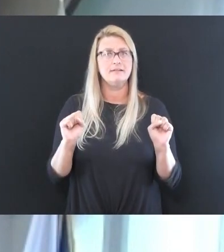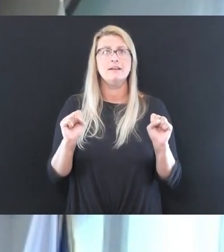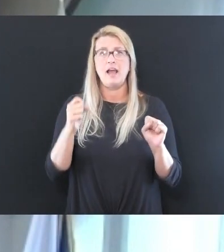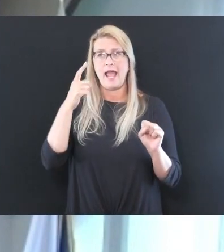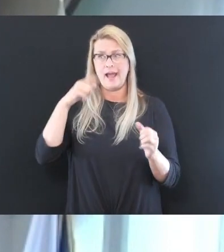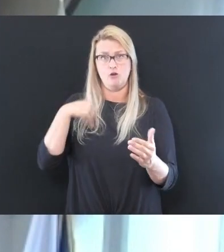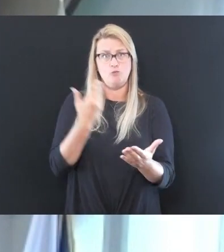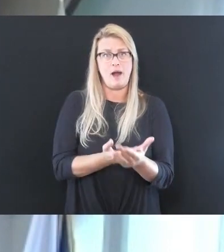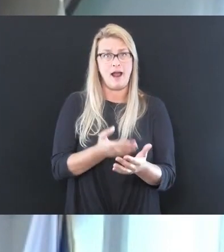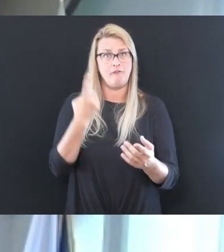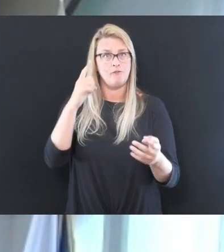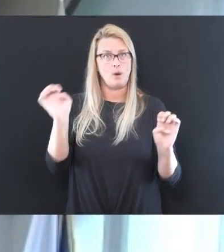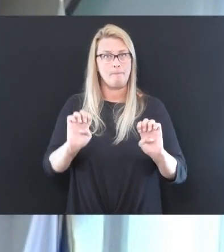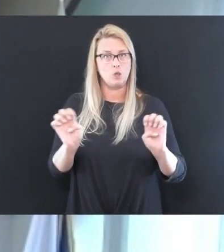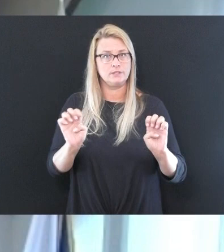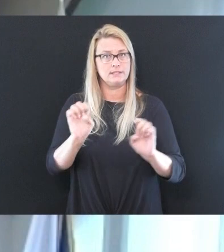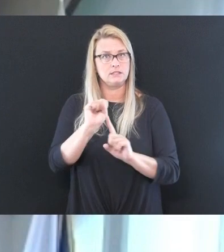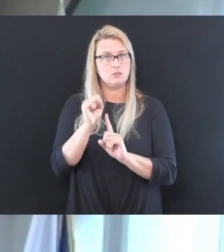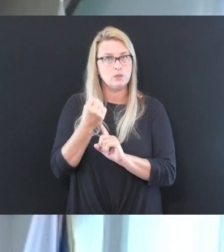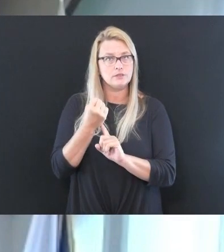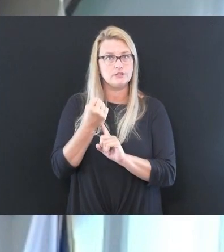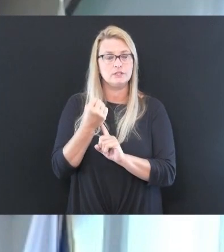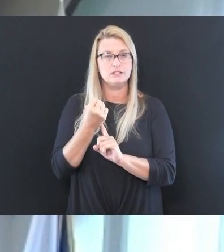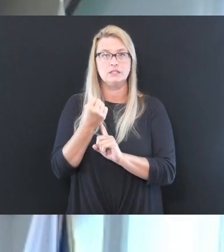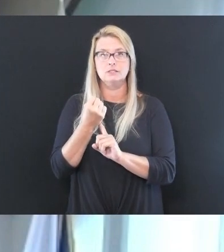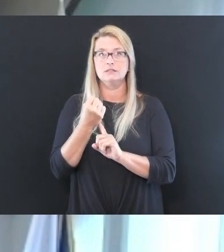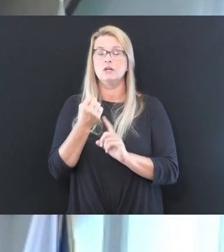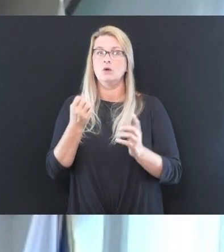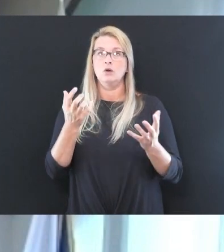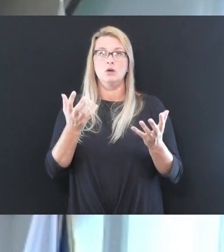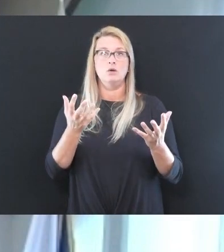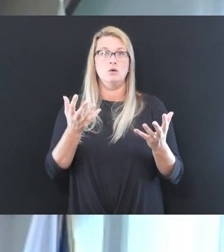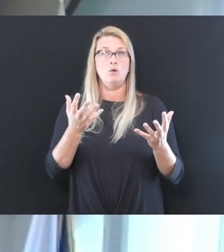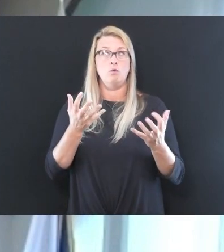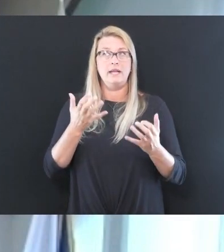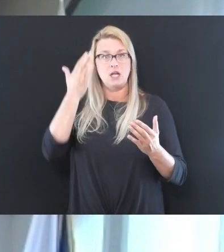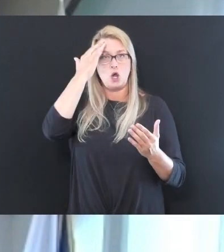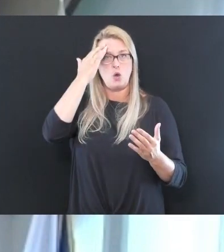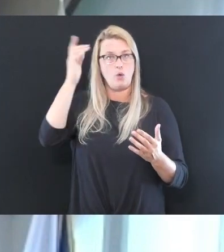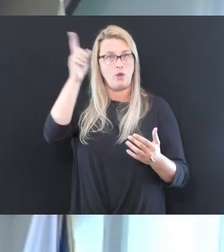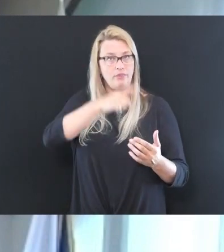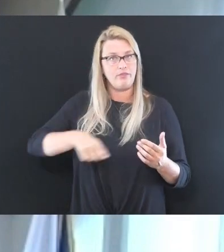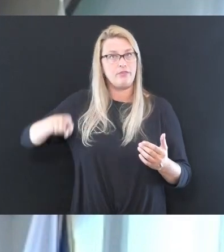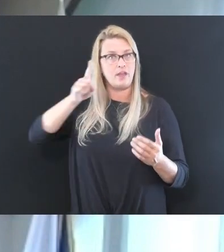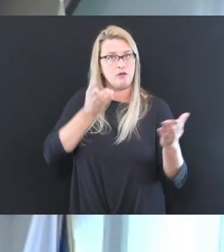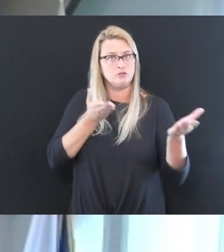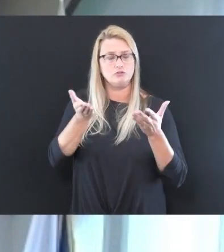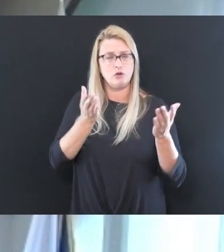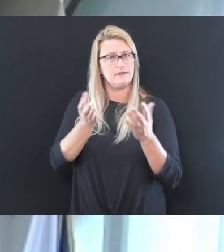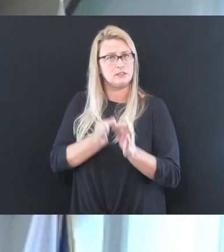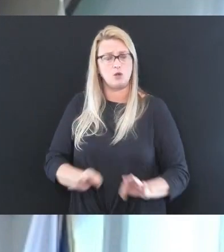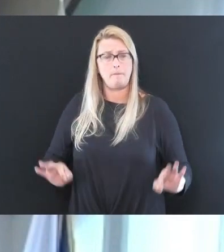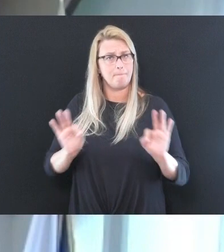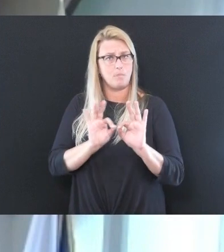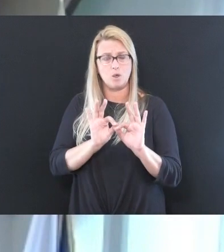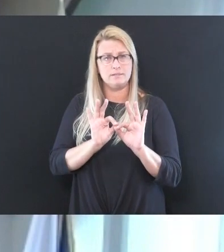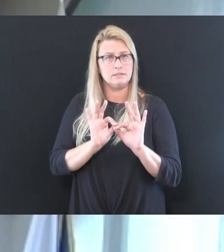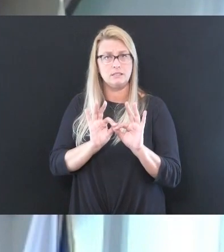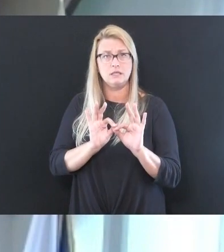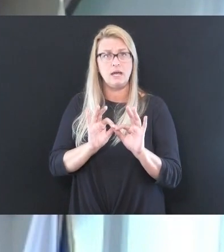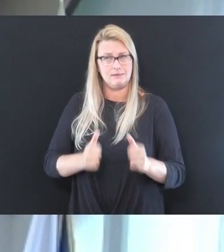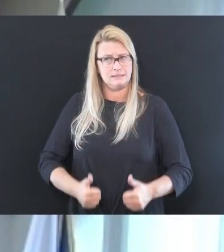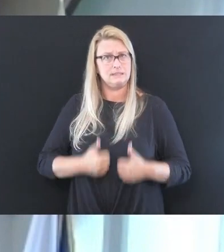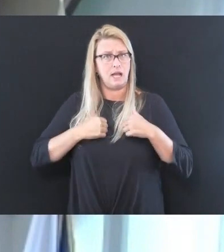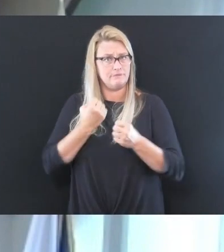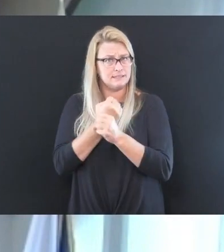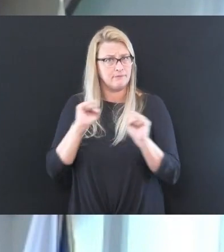emergency situations. We never want to impede their efforts to perform life-saving procedures when those are needed. So we'll be